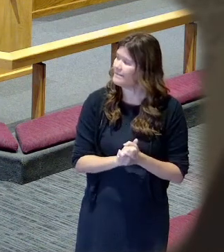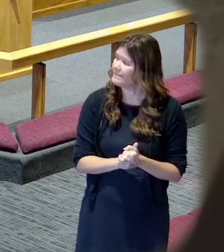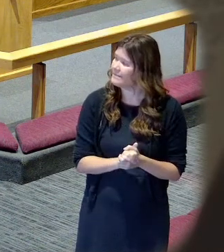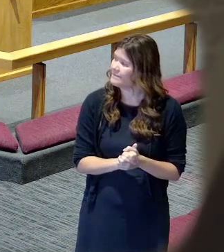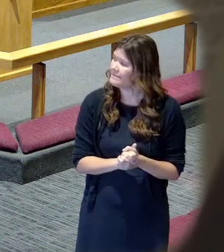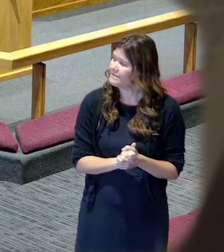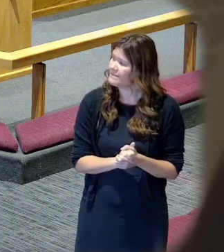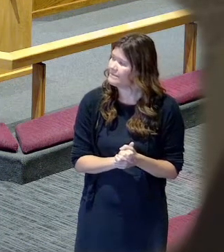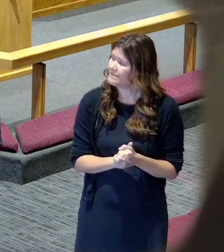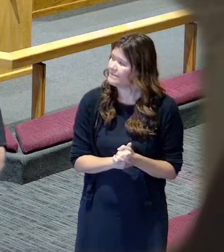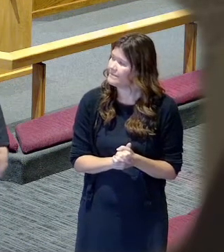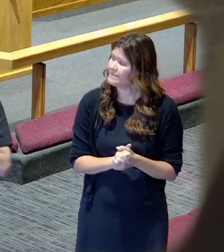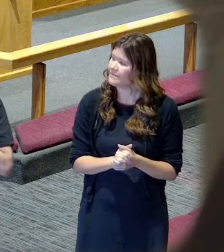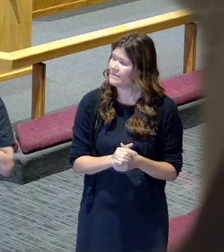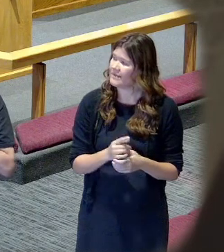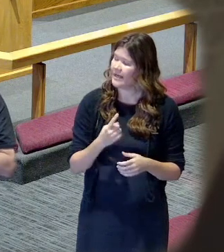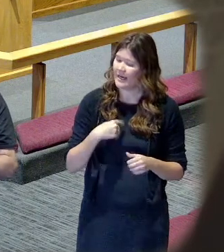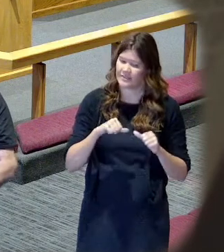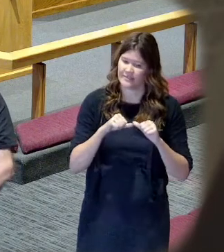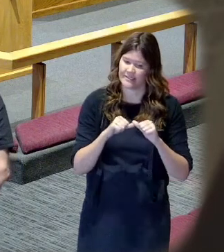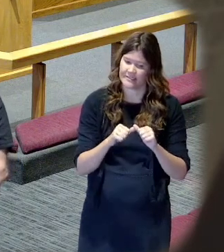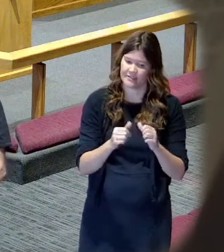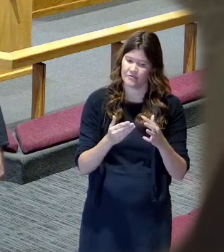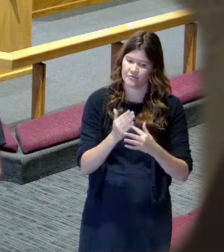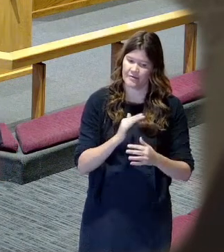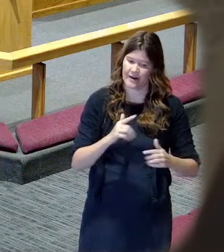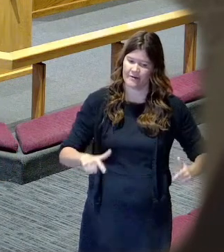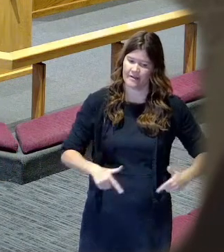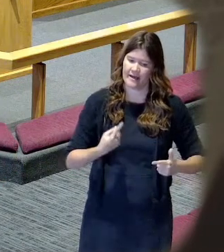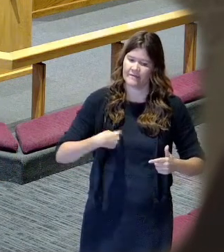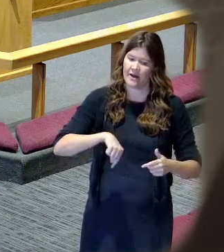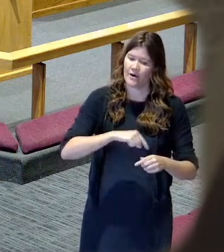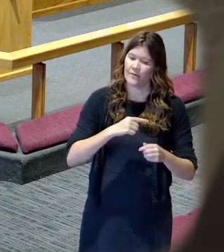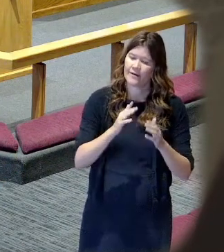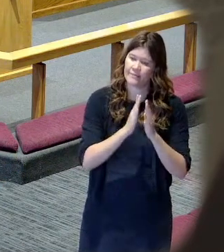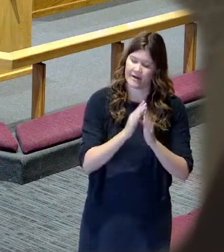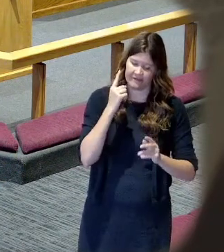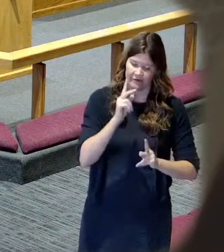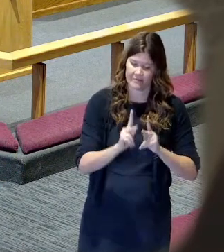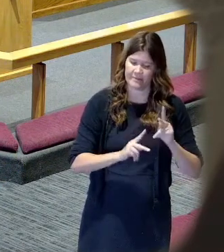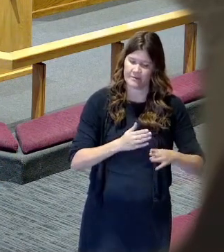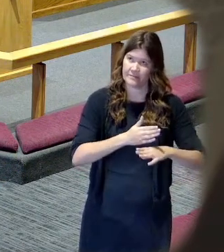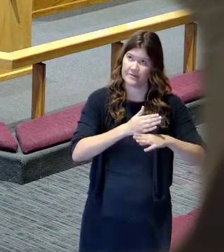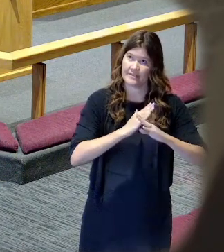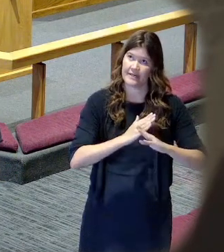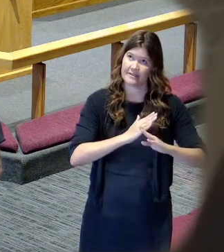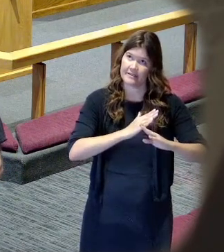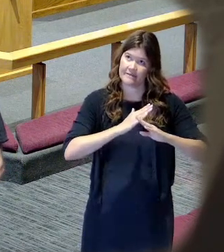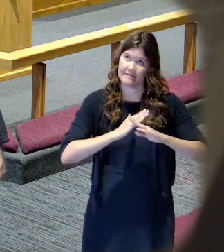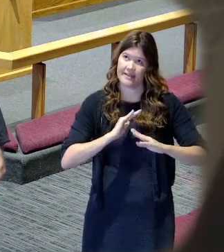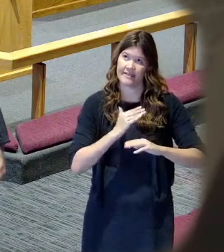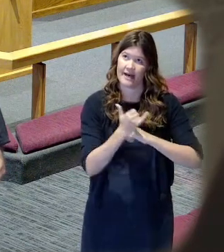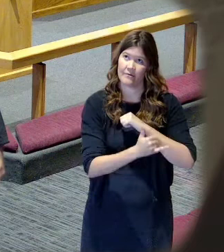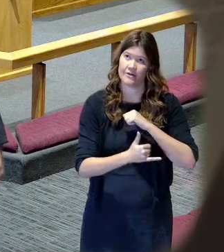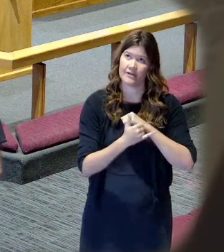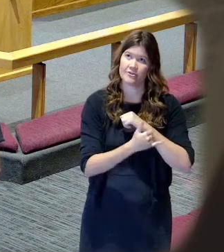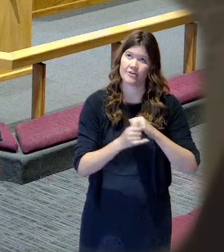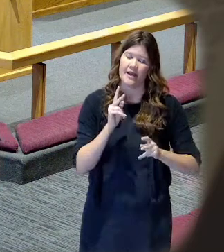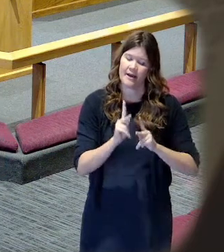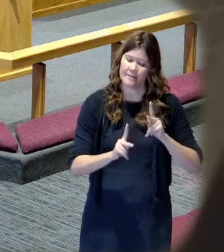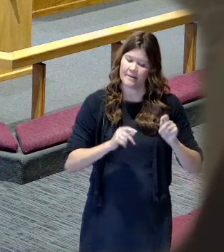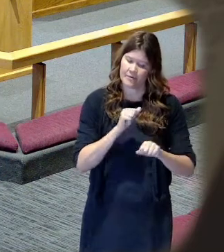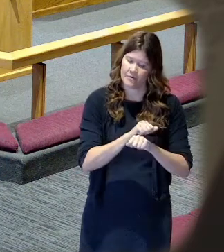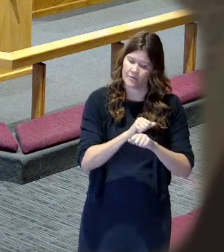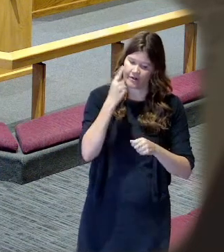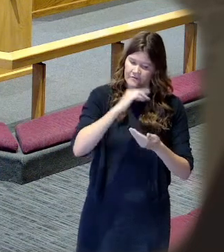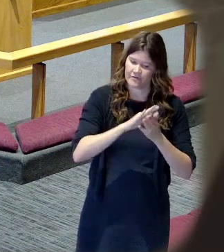As we go about our various callings in life, let us pray for those who protect and defend our nation, all who work for peace around